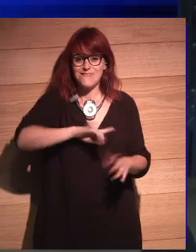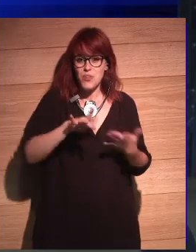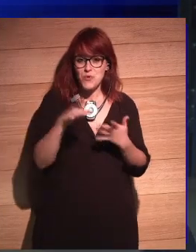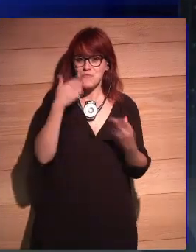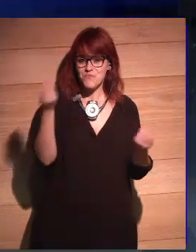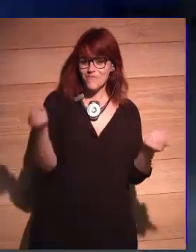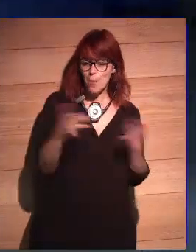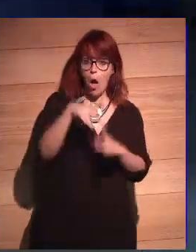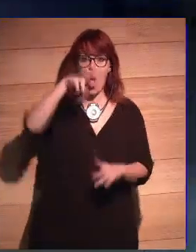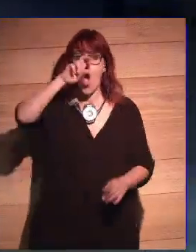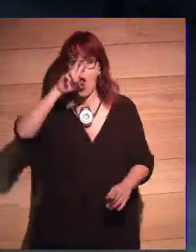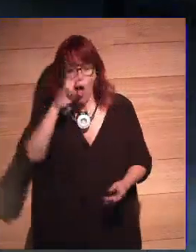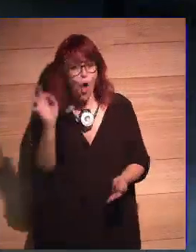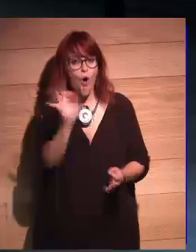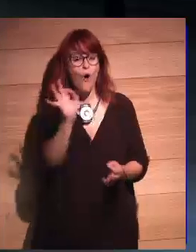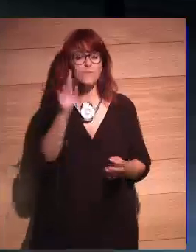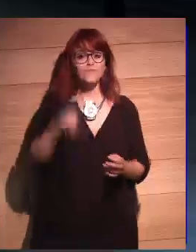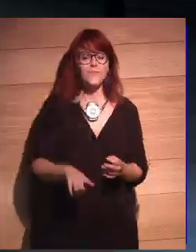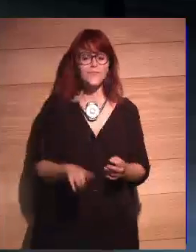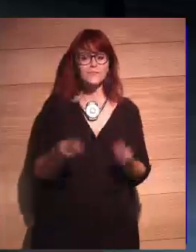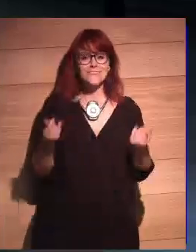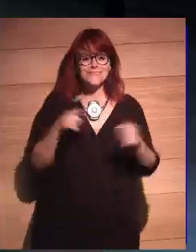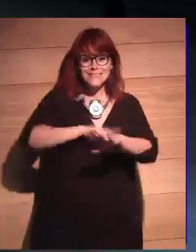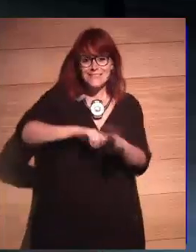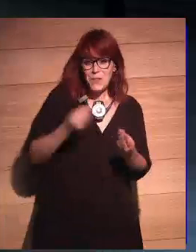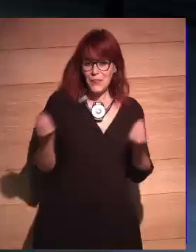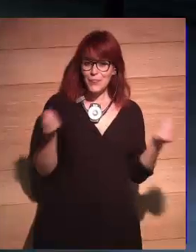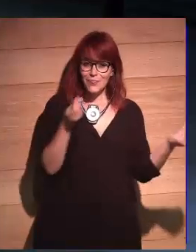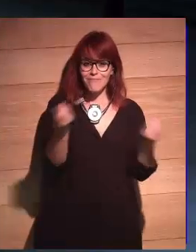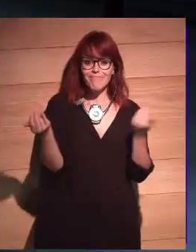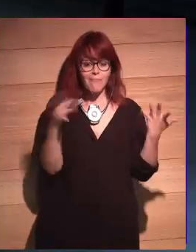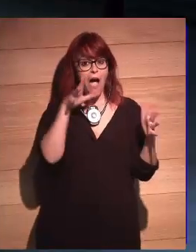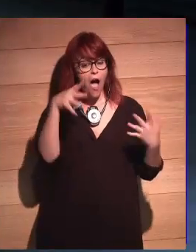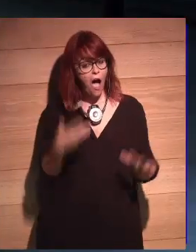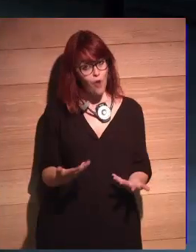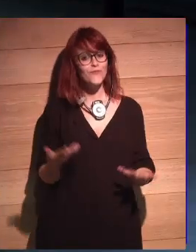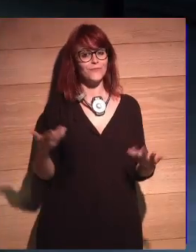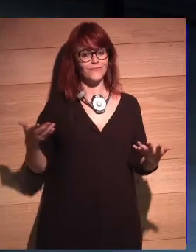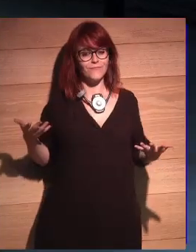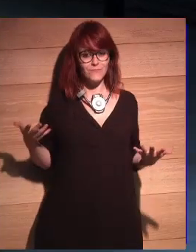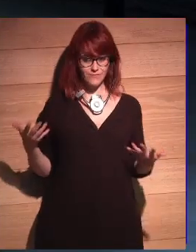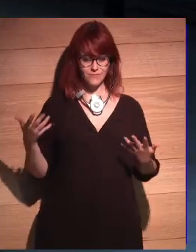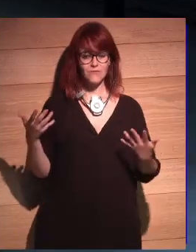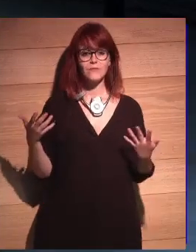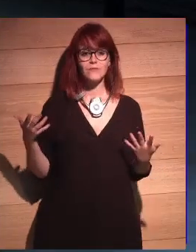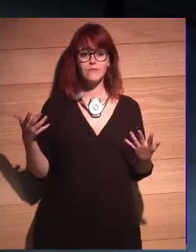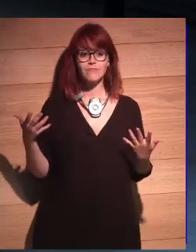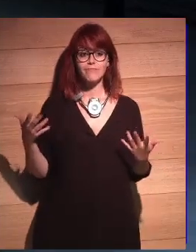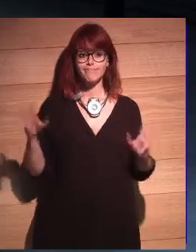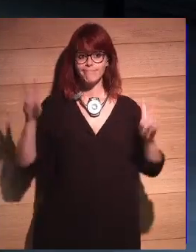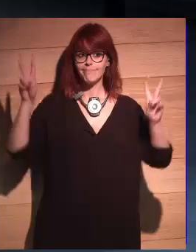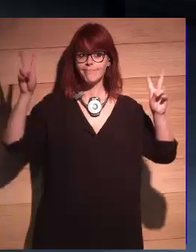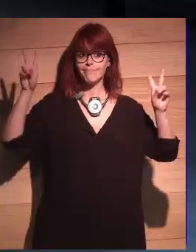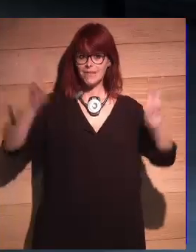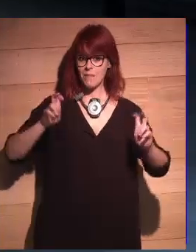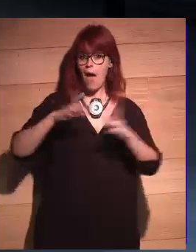this thing to smell it. No. The weird thing is that actually sense in marketing